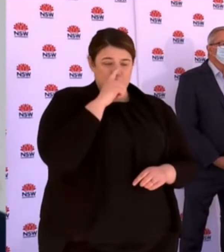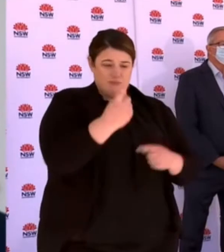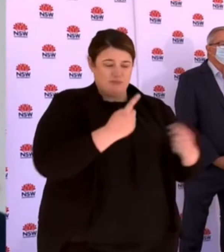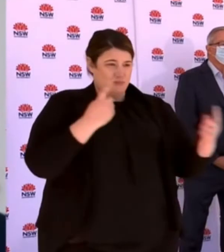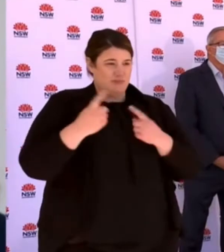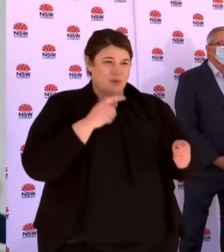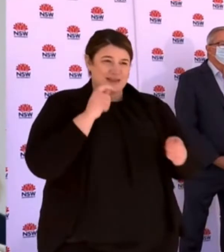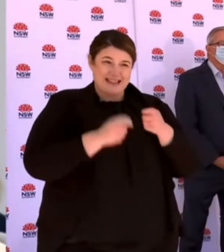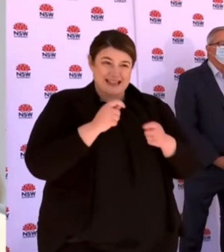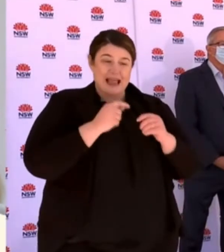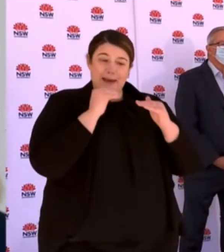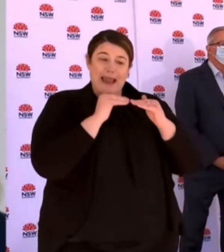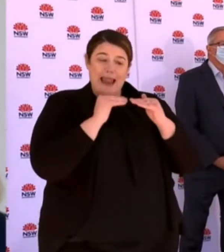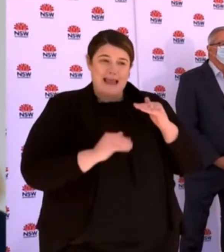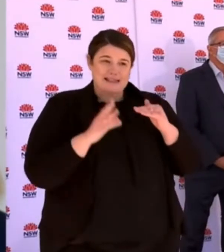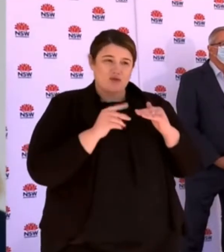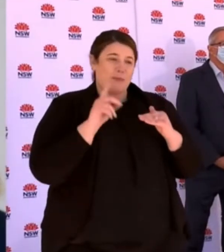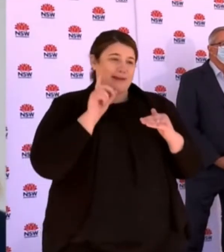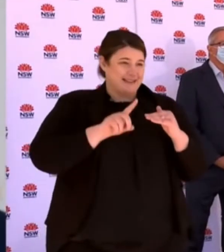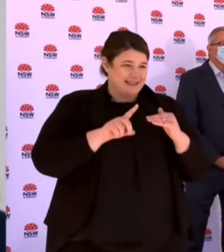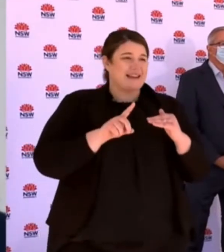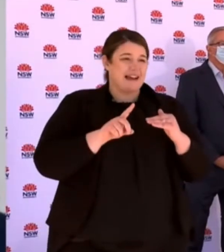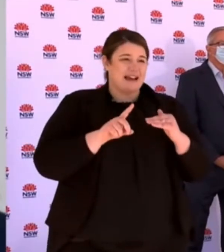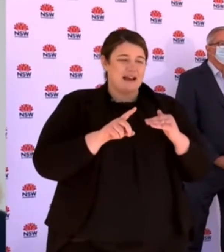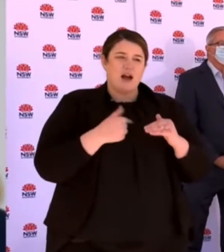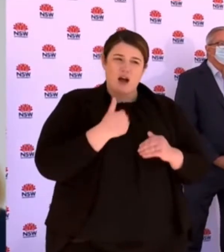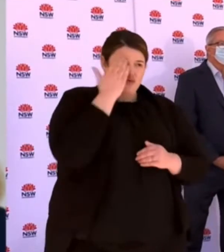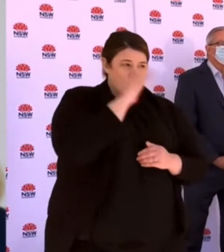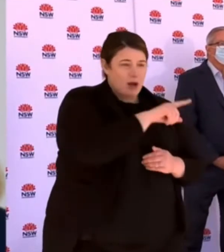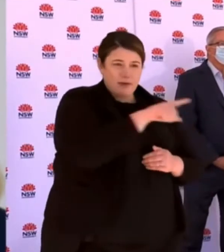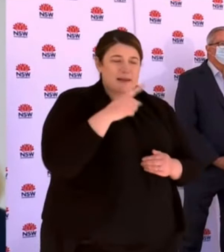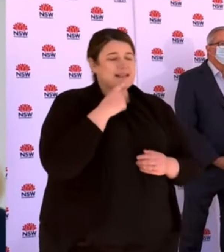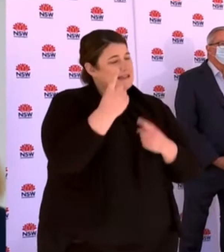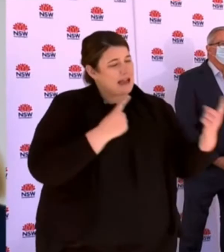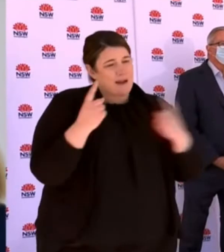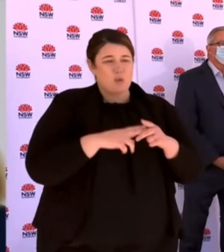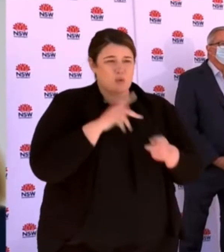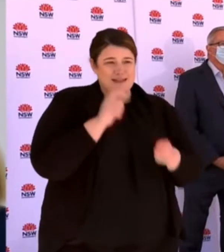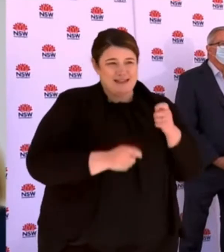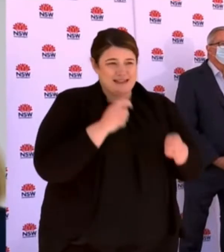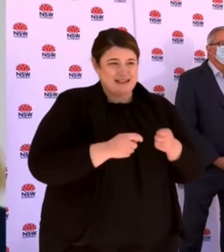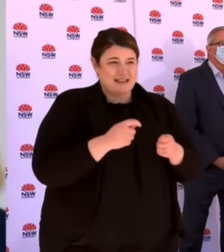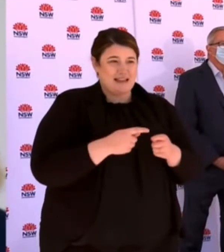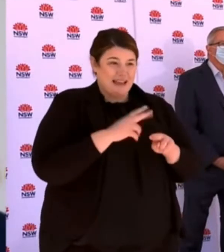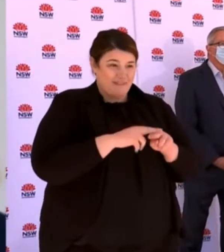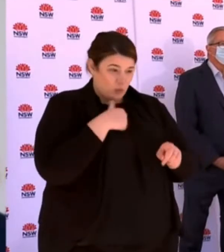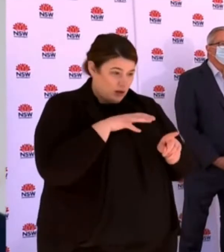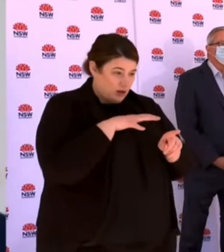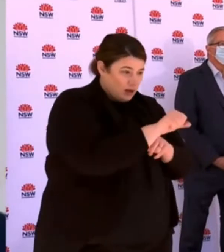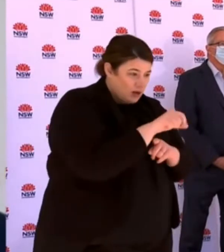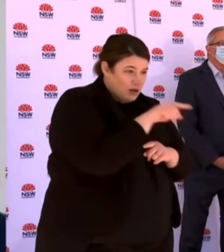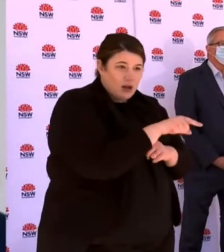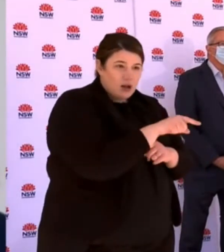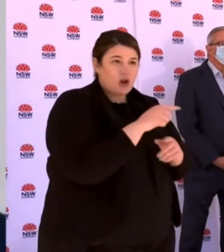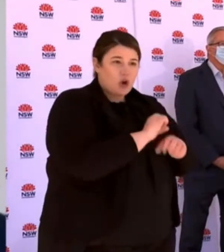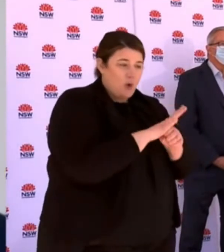56,331, so down slightly. And again, can I redouble my request for people to come out and get tested? The sooner we can detect